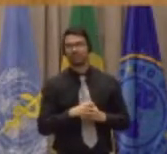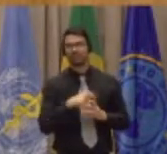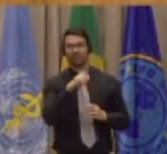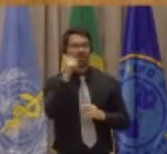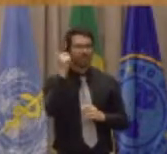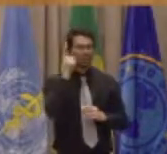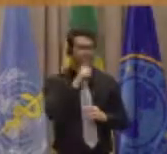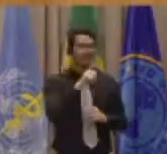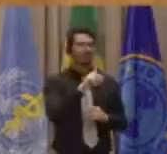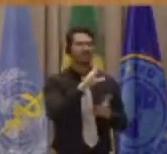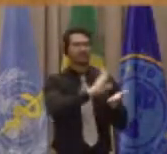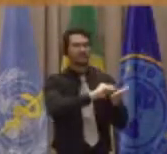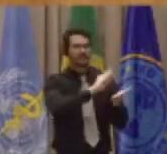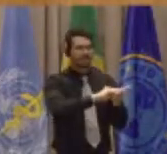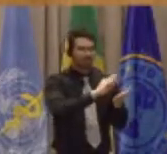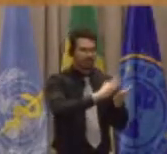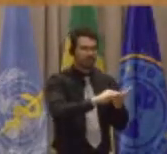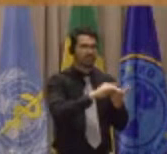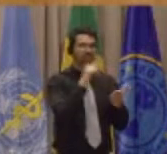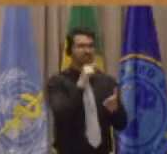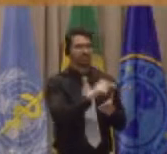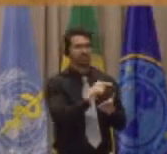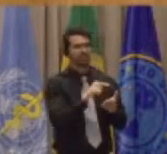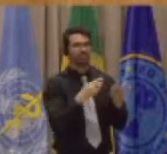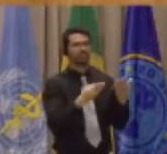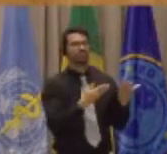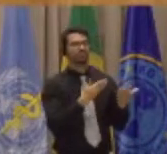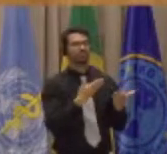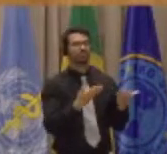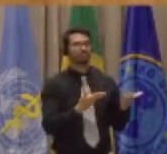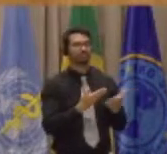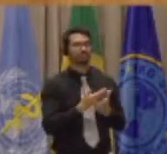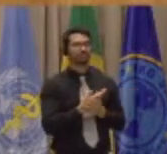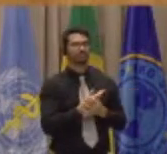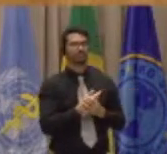to have results that are